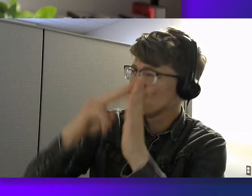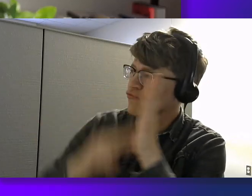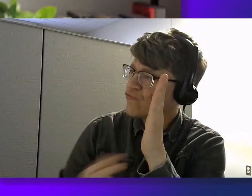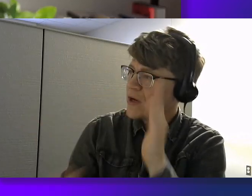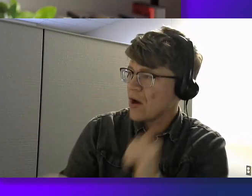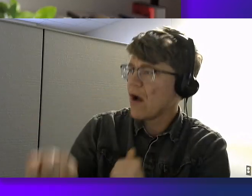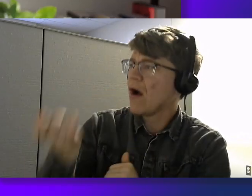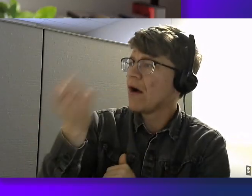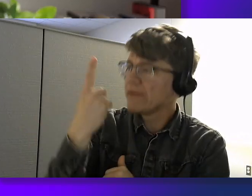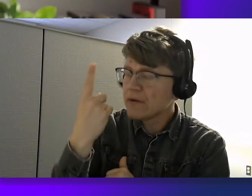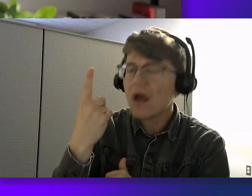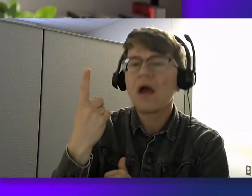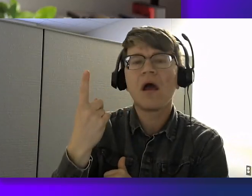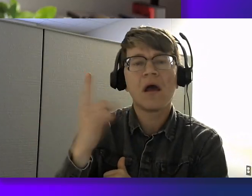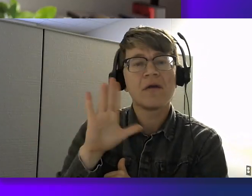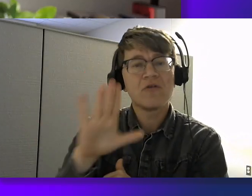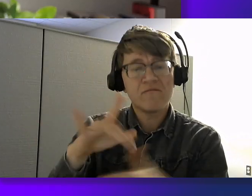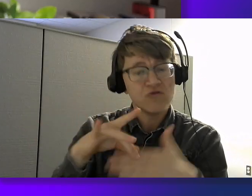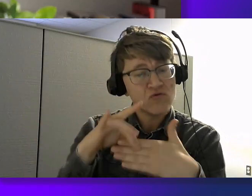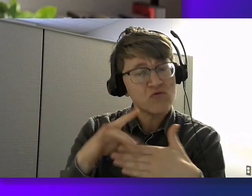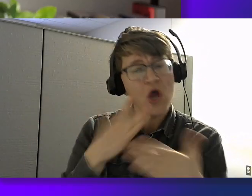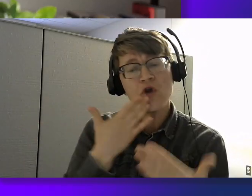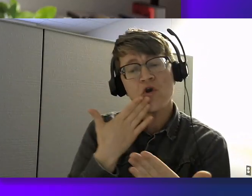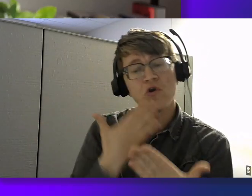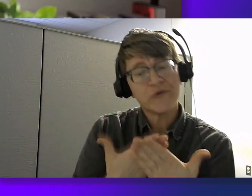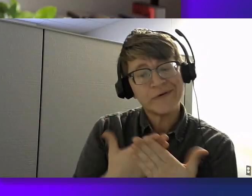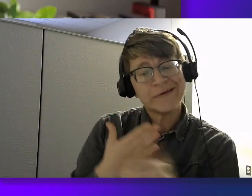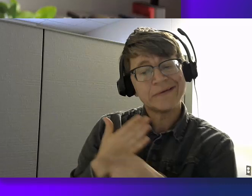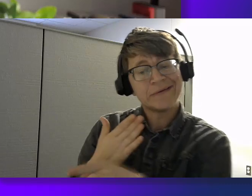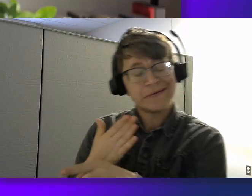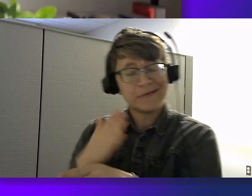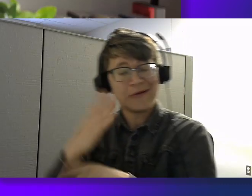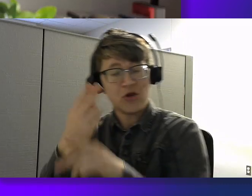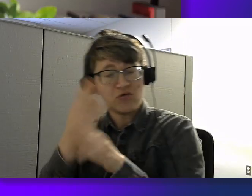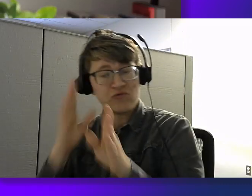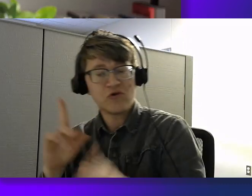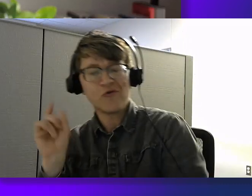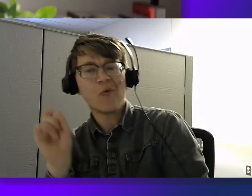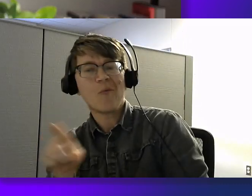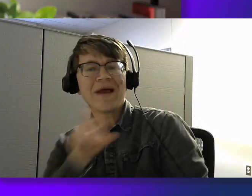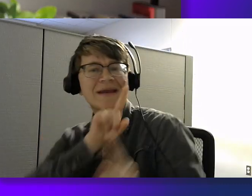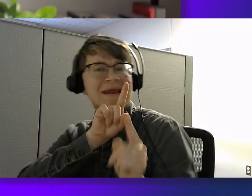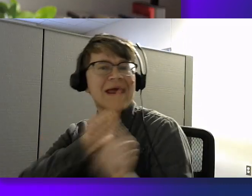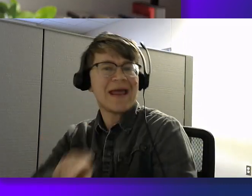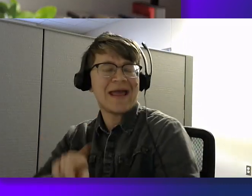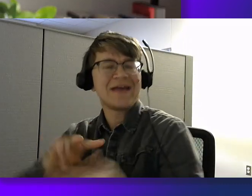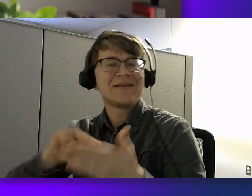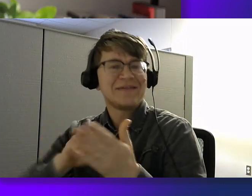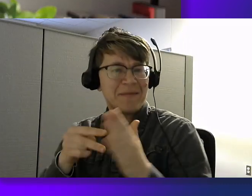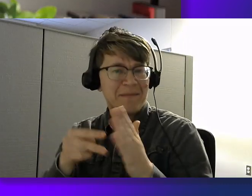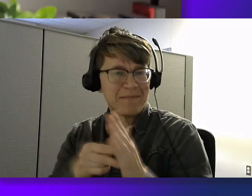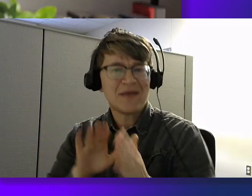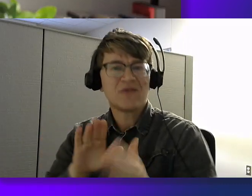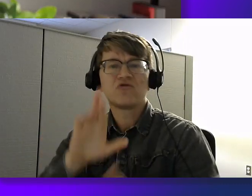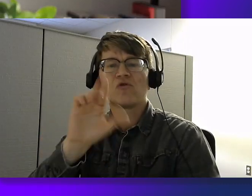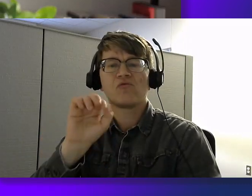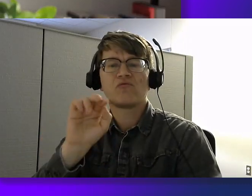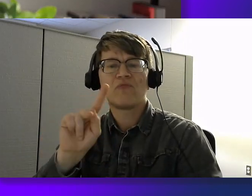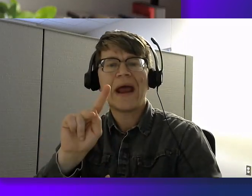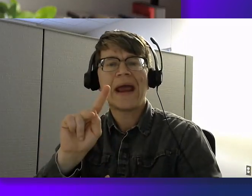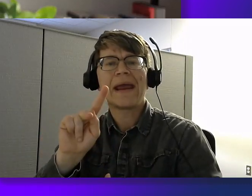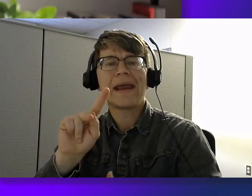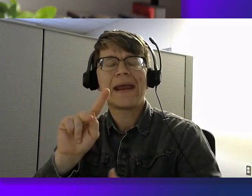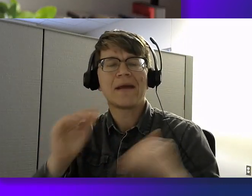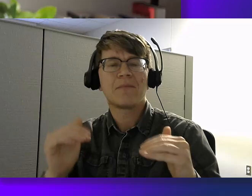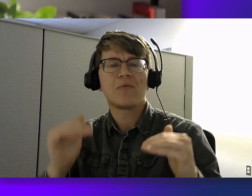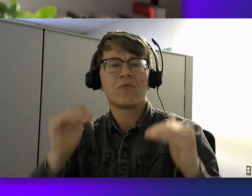to thoroughly and accurately answer the user's search query, you have a much better chance of ranking than if you were to stuff the same keywords